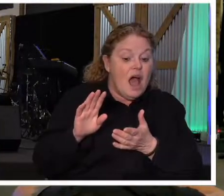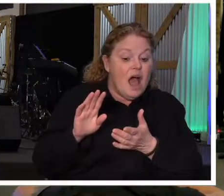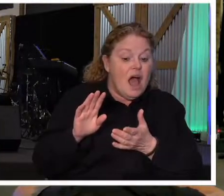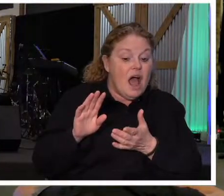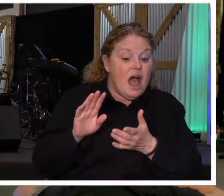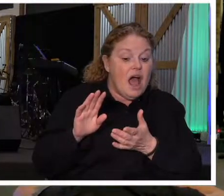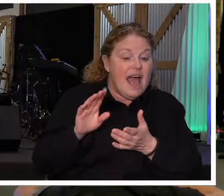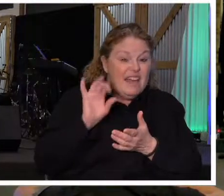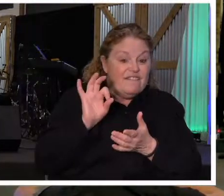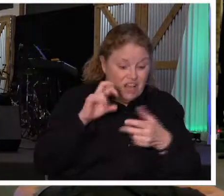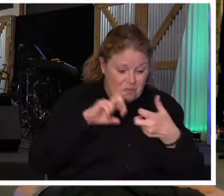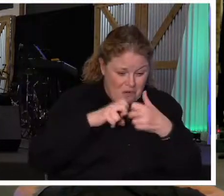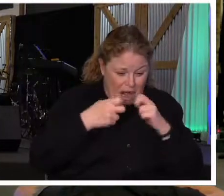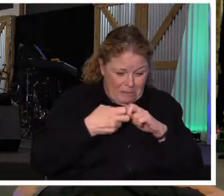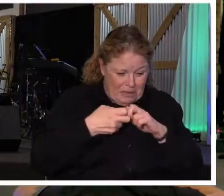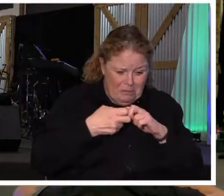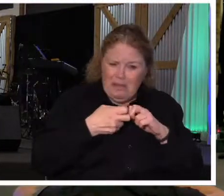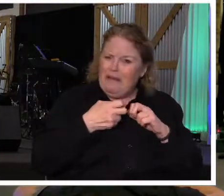else they can do.